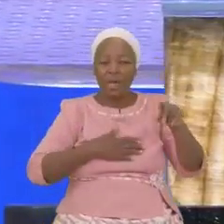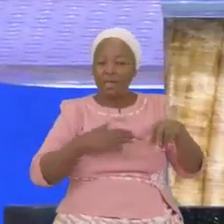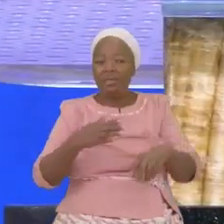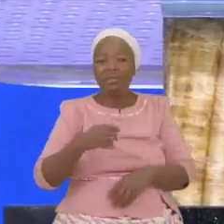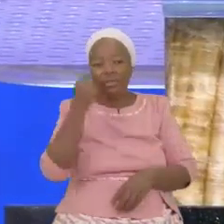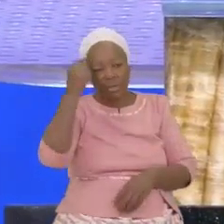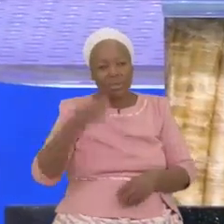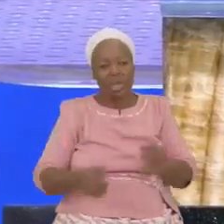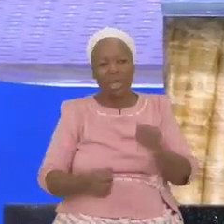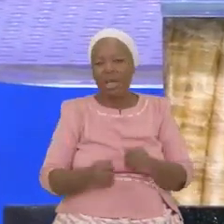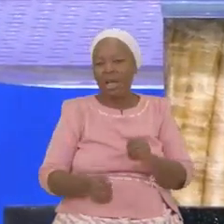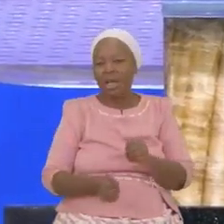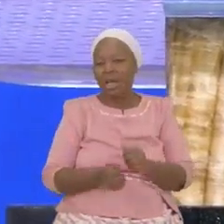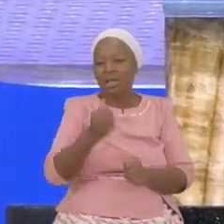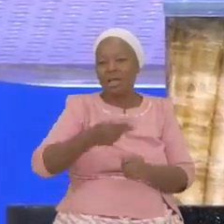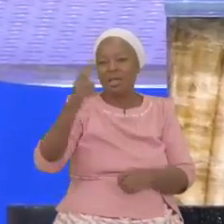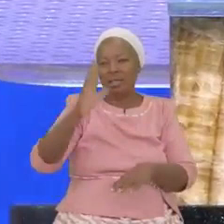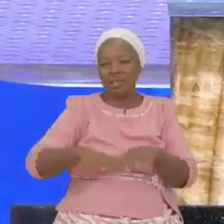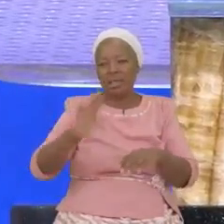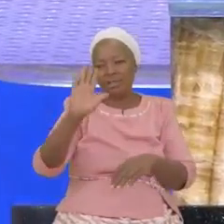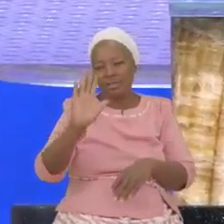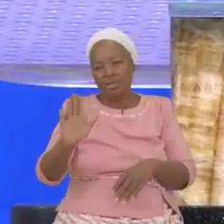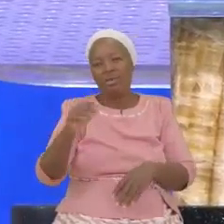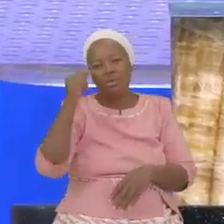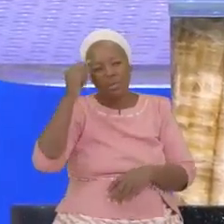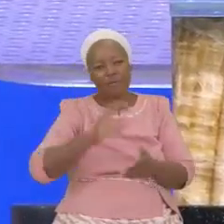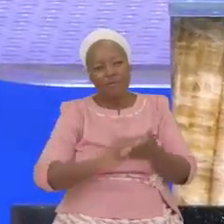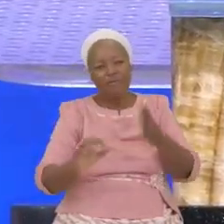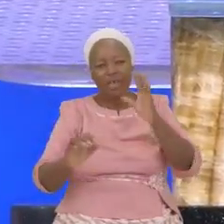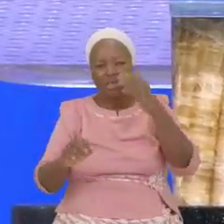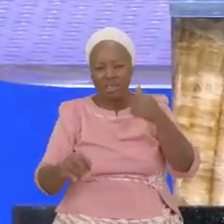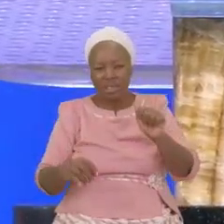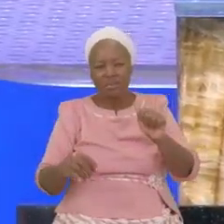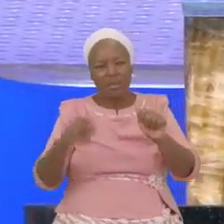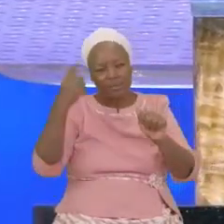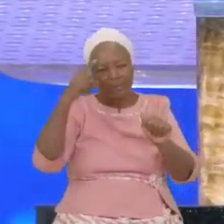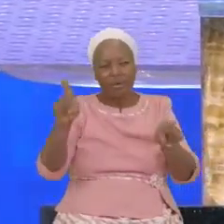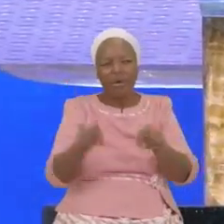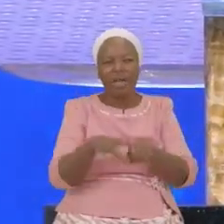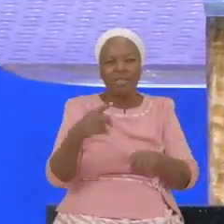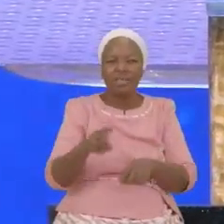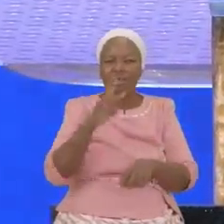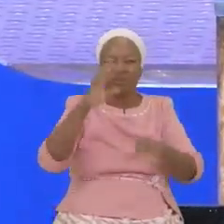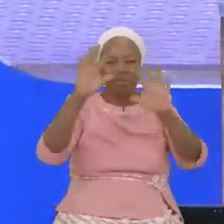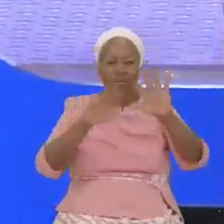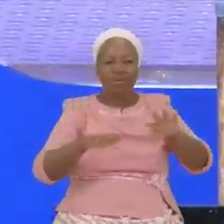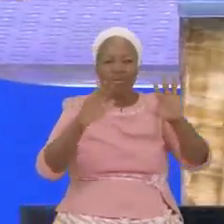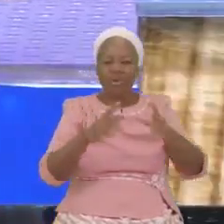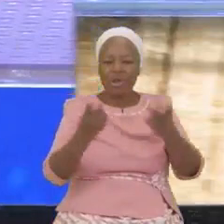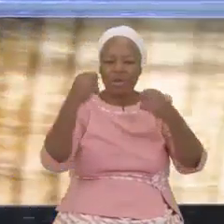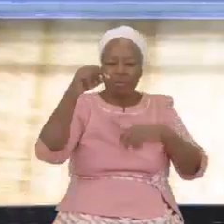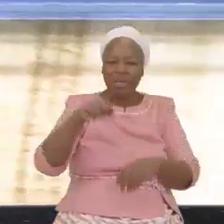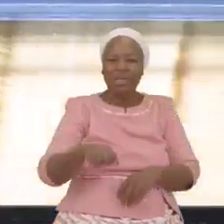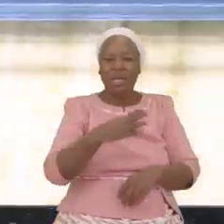than your thoughts. Look at verse 10. In verse 10, for as the rain cometh down, and